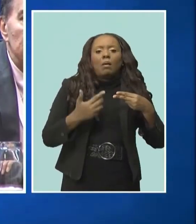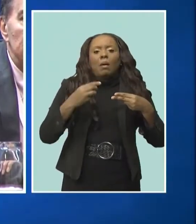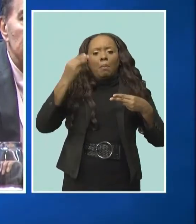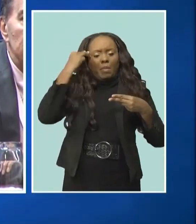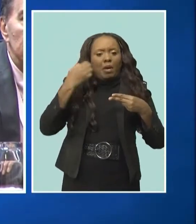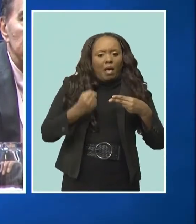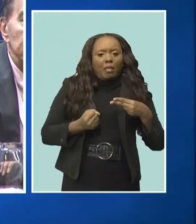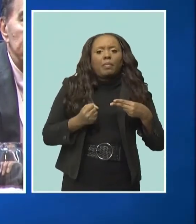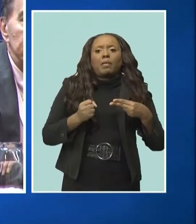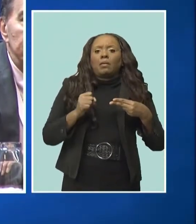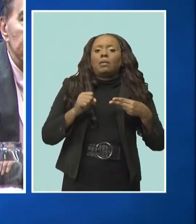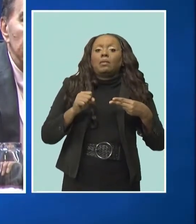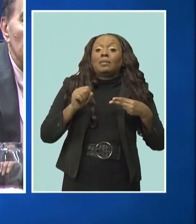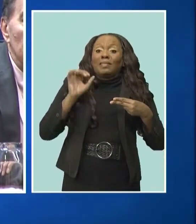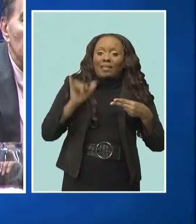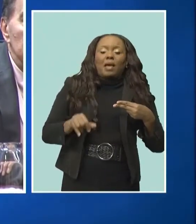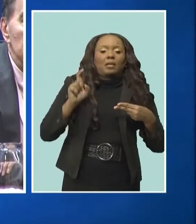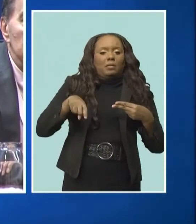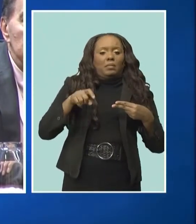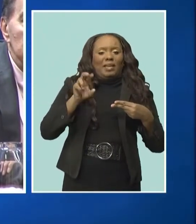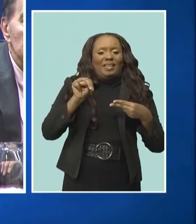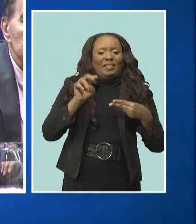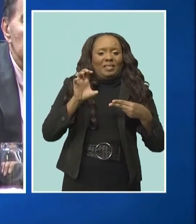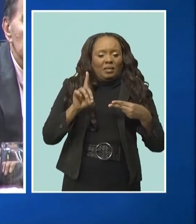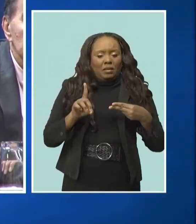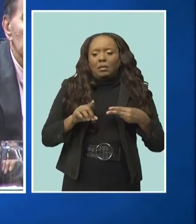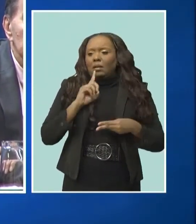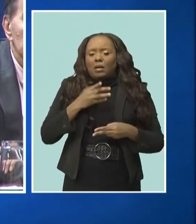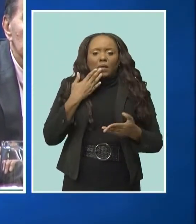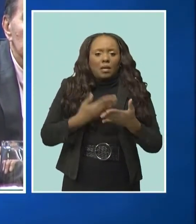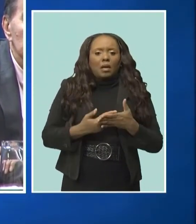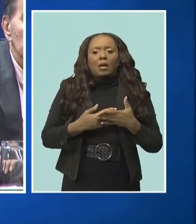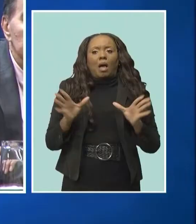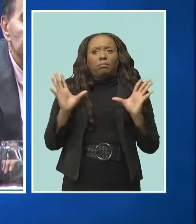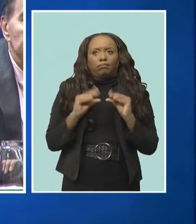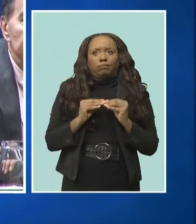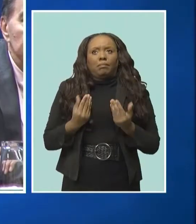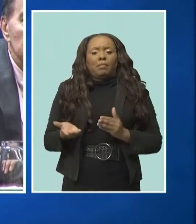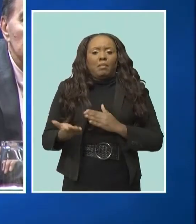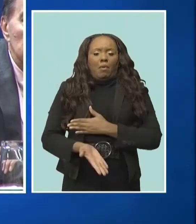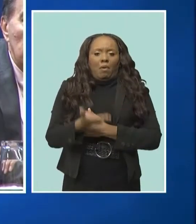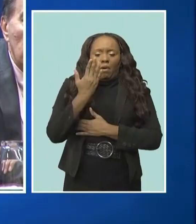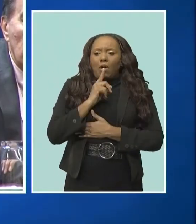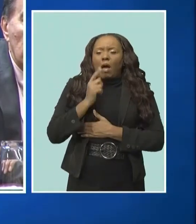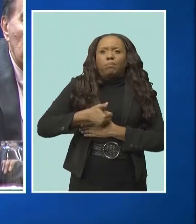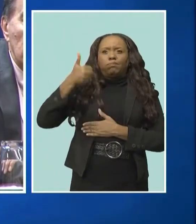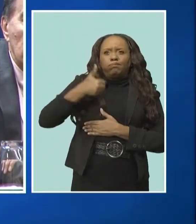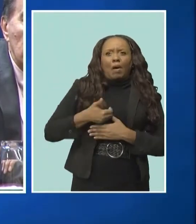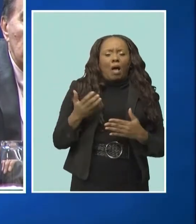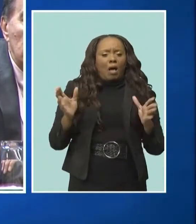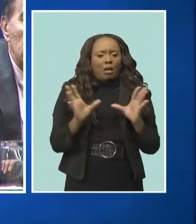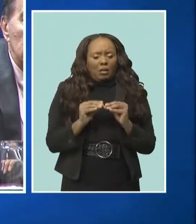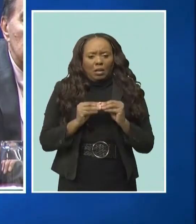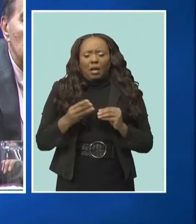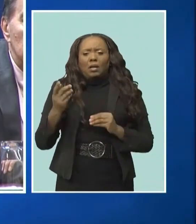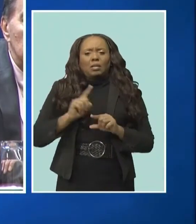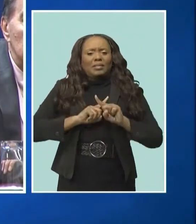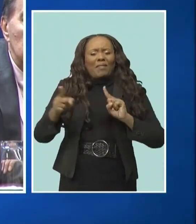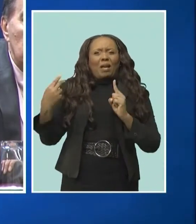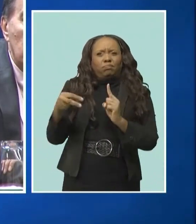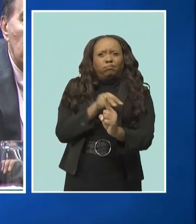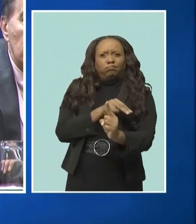issues are included. We had a very useful session this morning, a high-level session, where we looked at a different